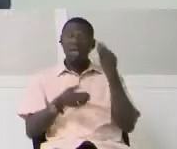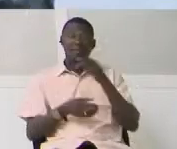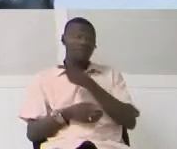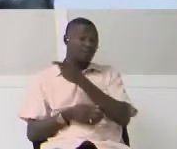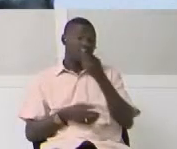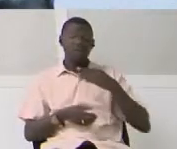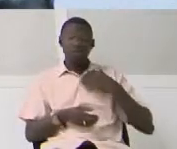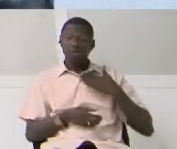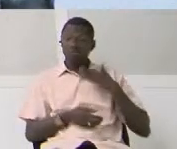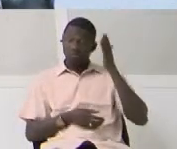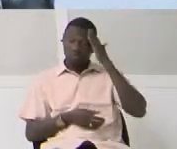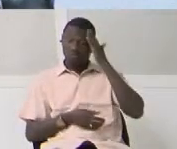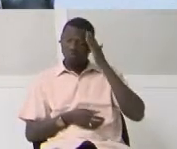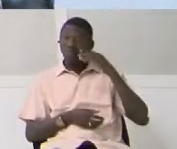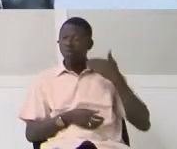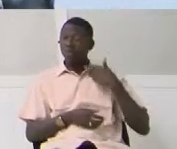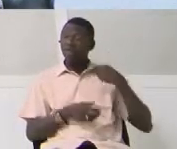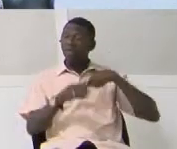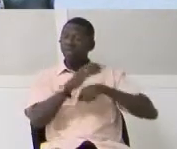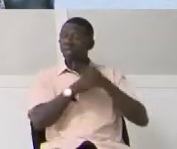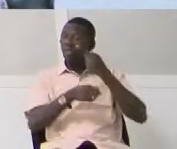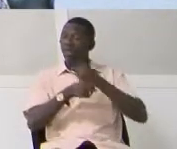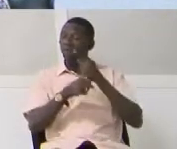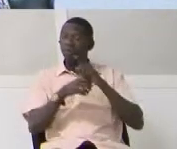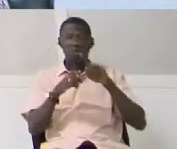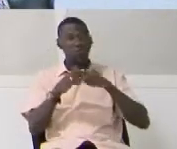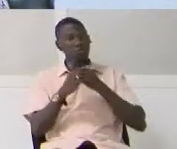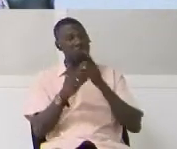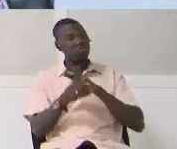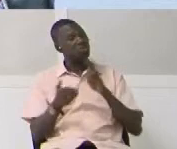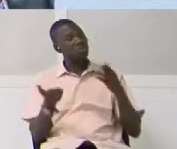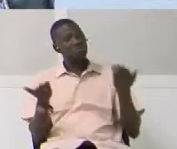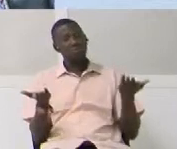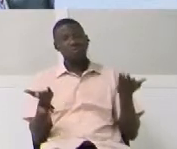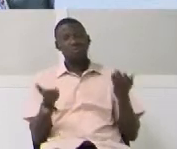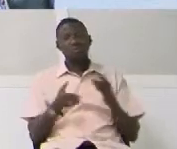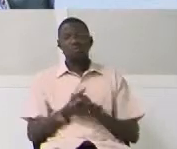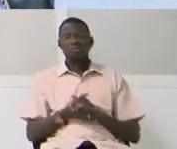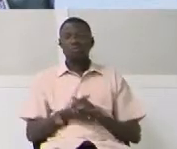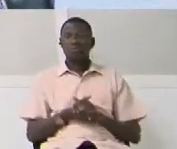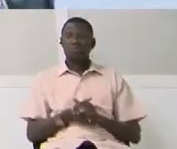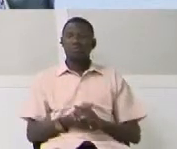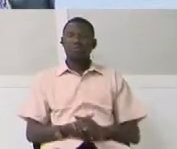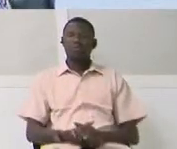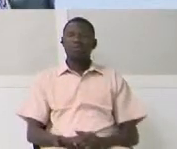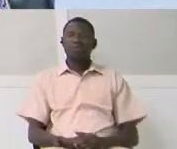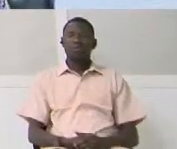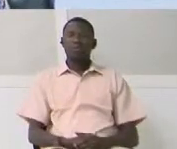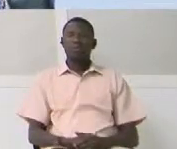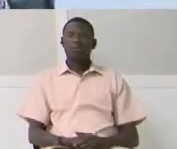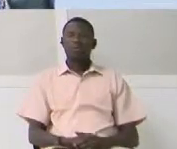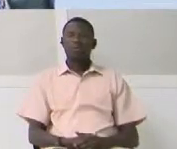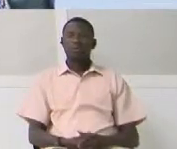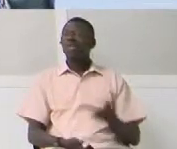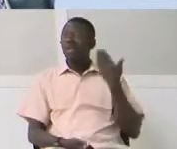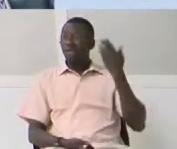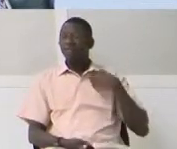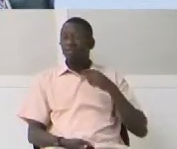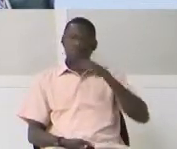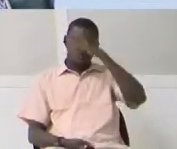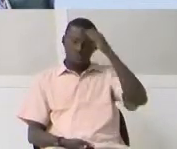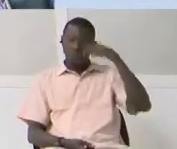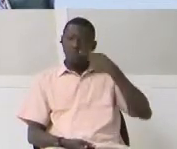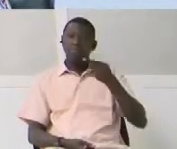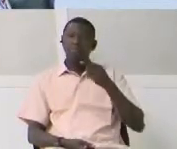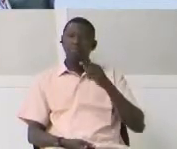was in the country? Until. There's a man down the girl one time, Banjul City Council. I worked for Banjul